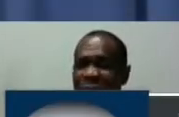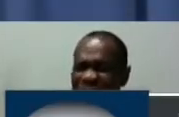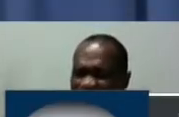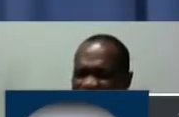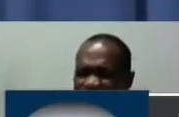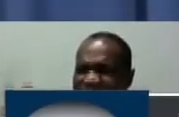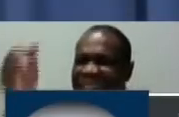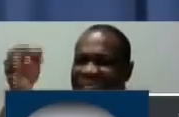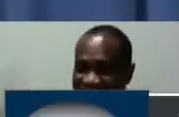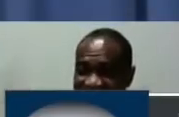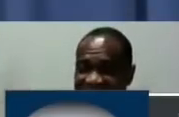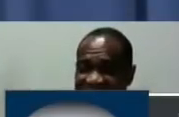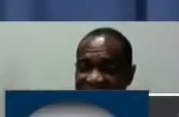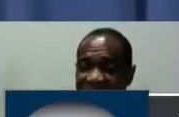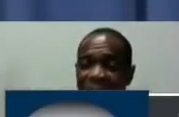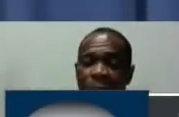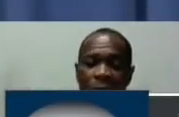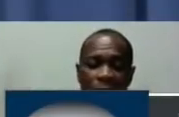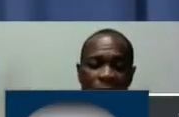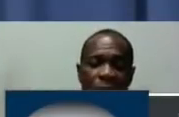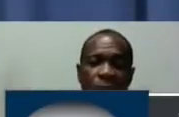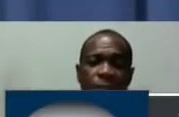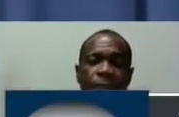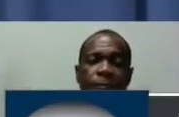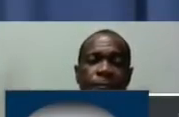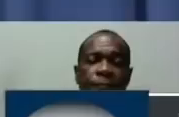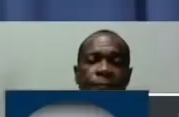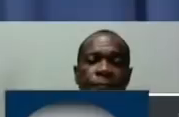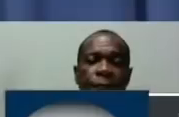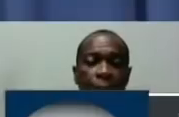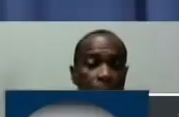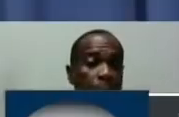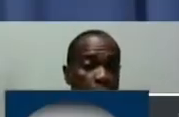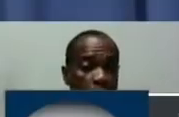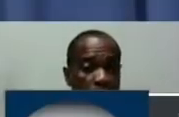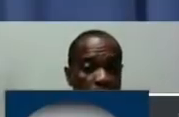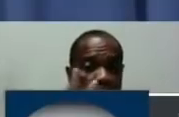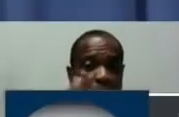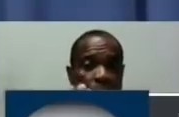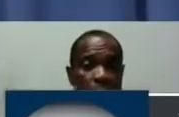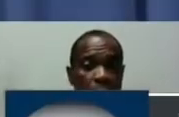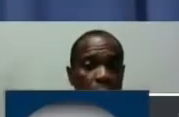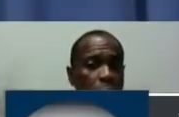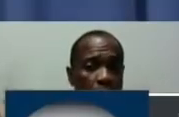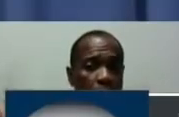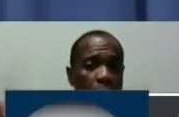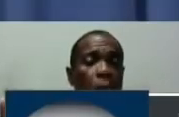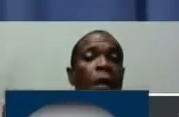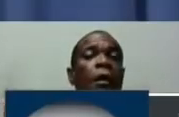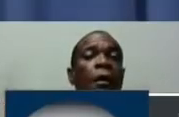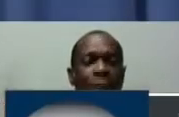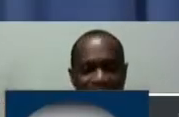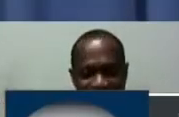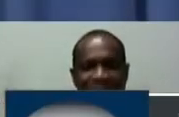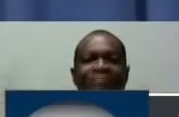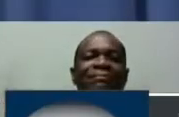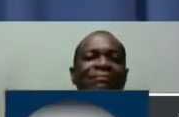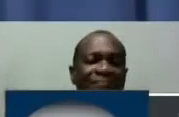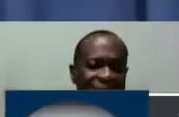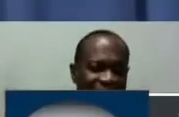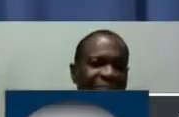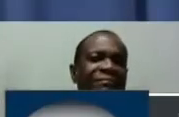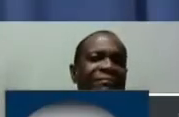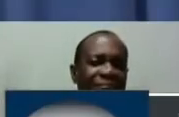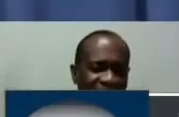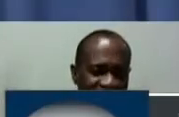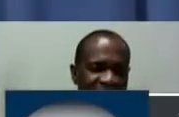have proposed to the WHO is this basically the same Pfizer vaccine, which is an mRNA